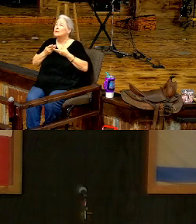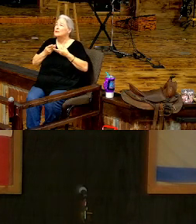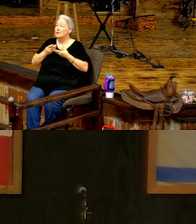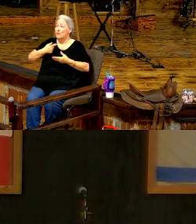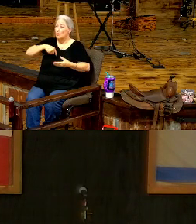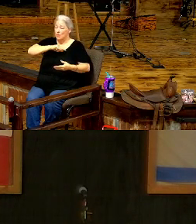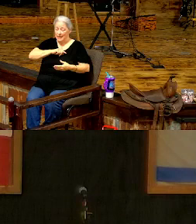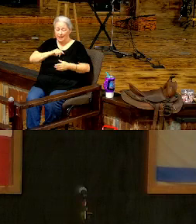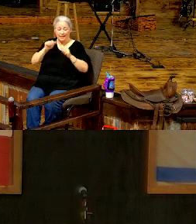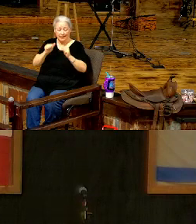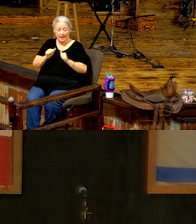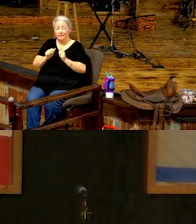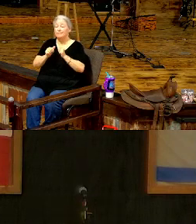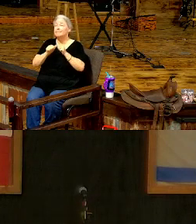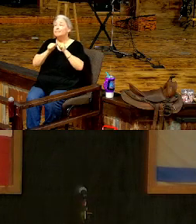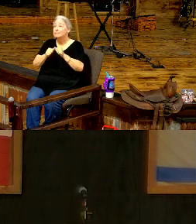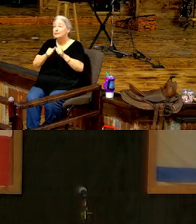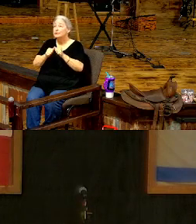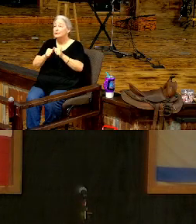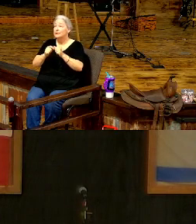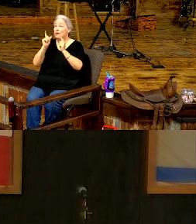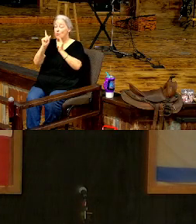Well,